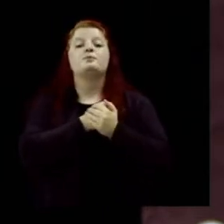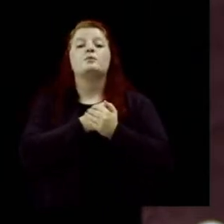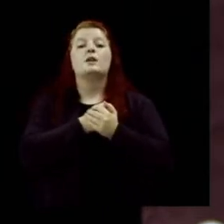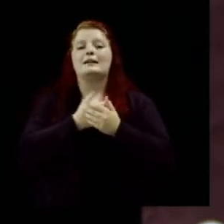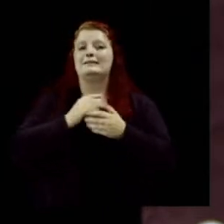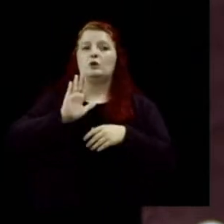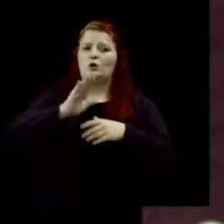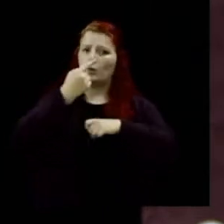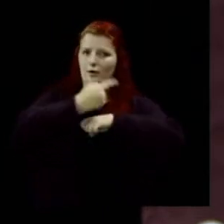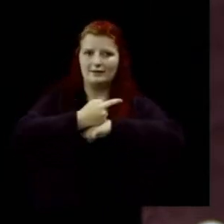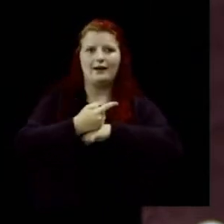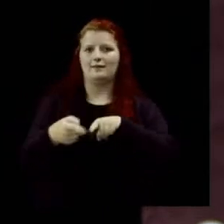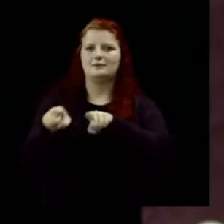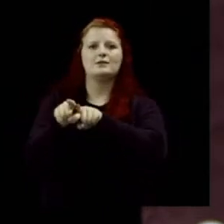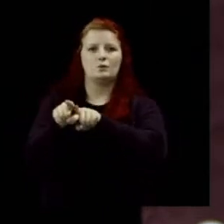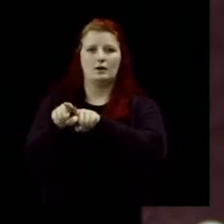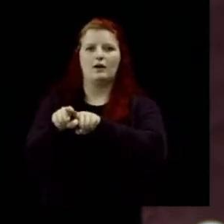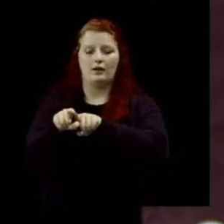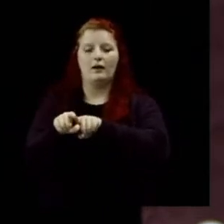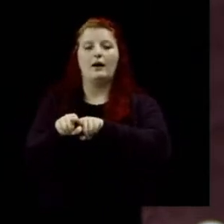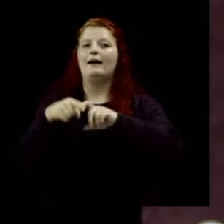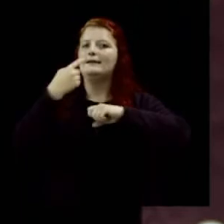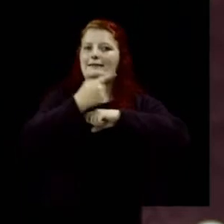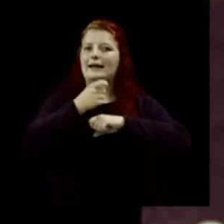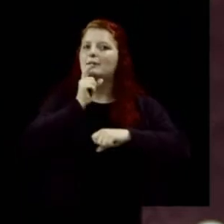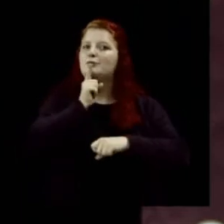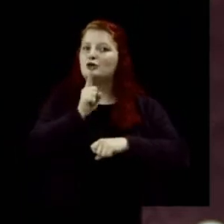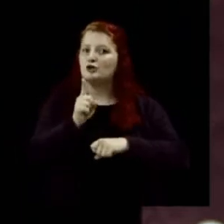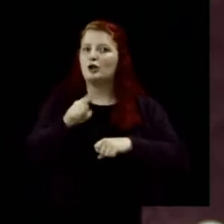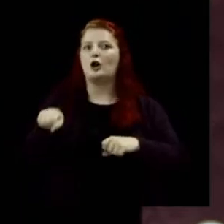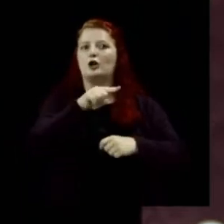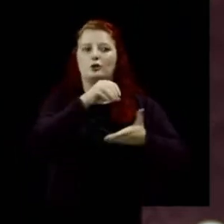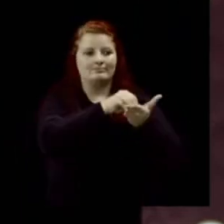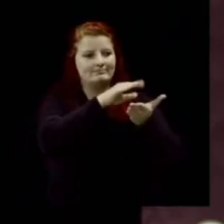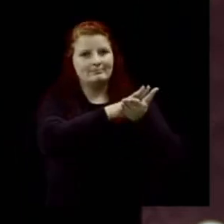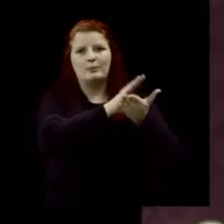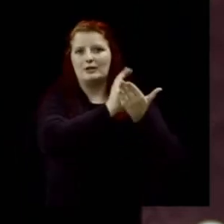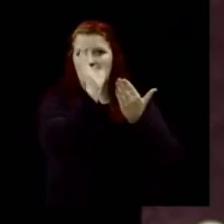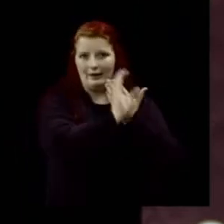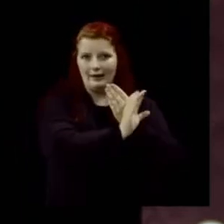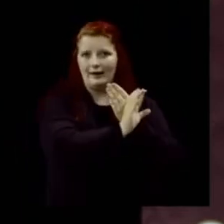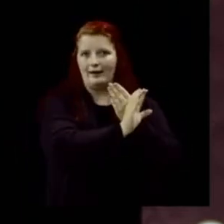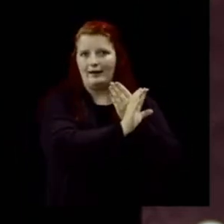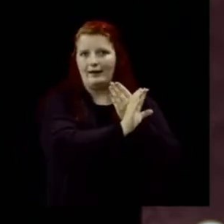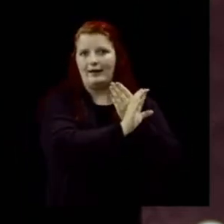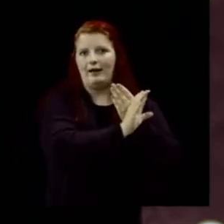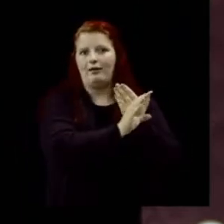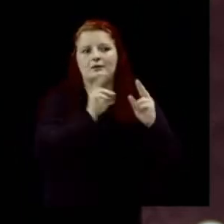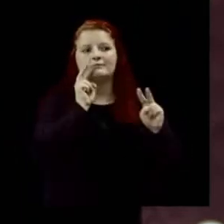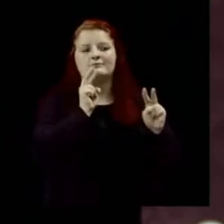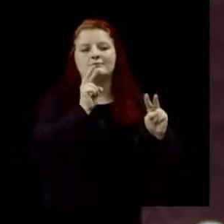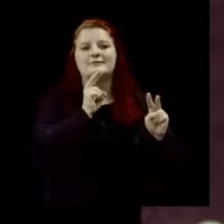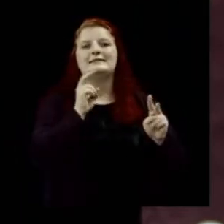day as well, a day I am sure you had on the calendar since they started law